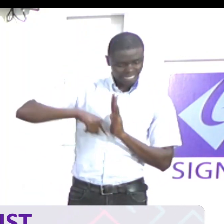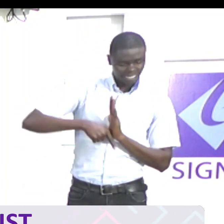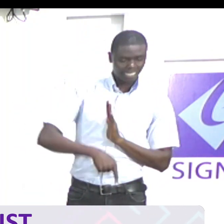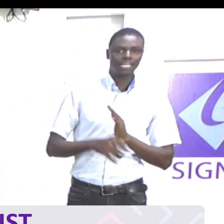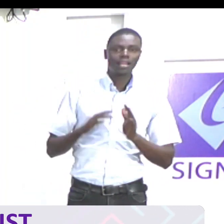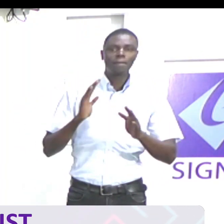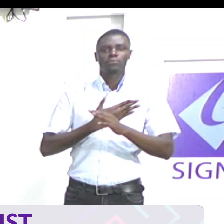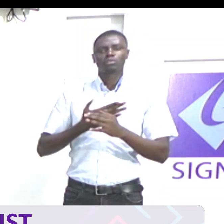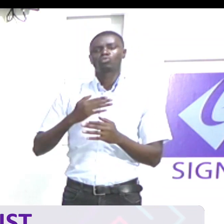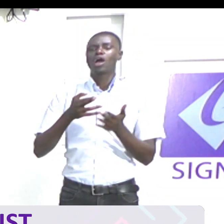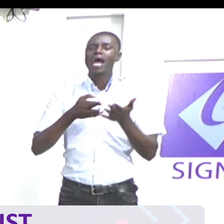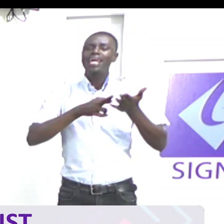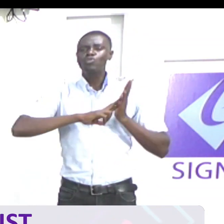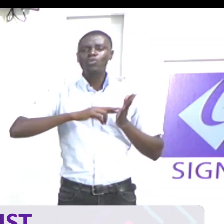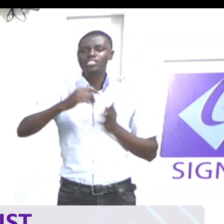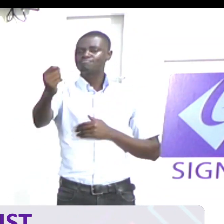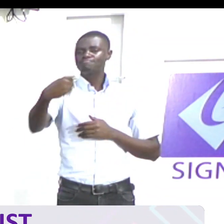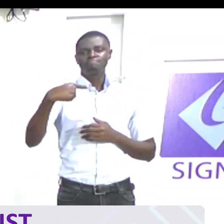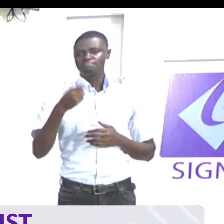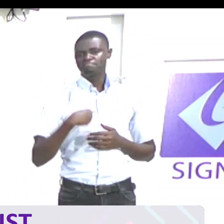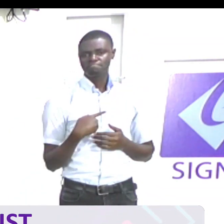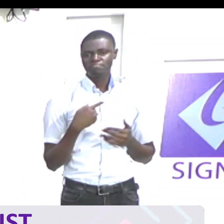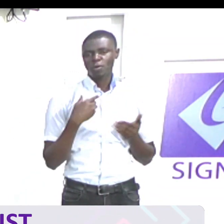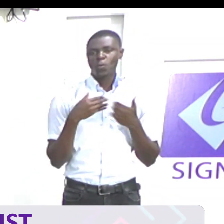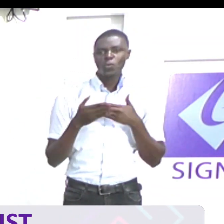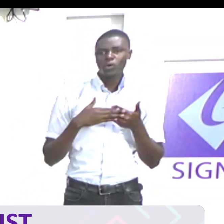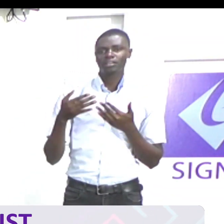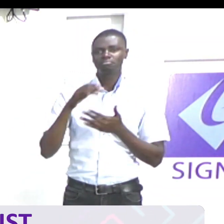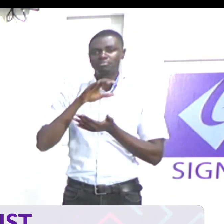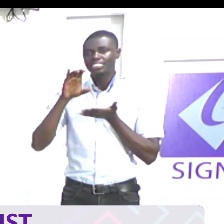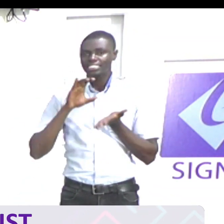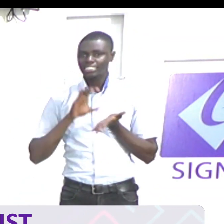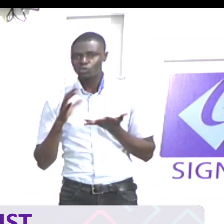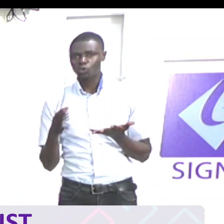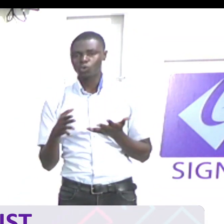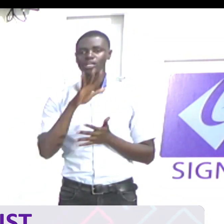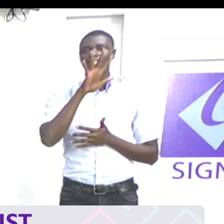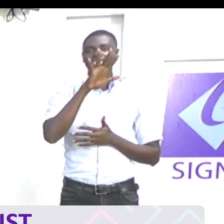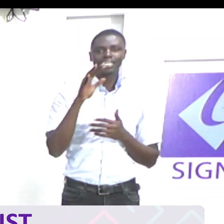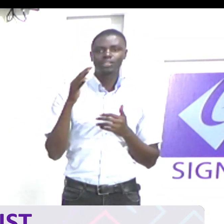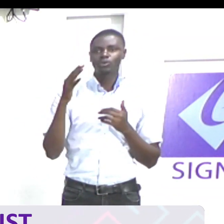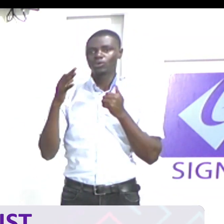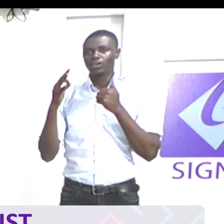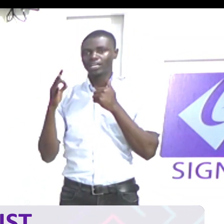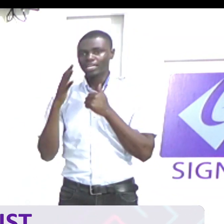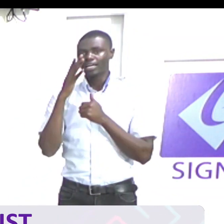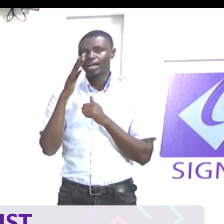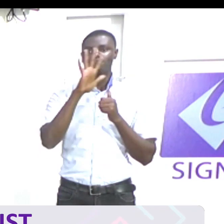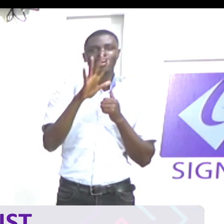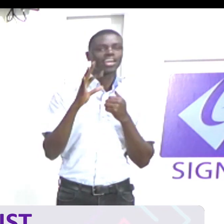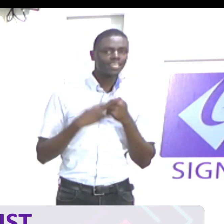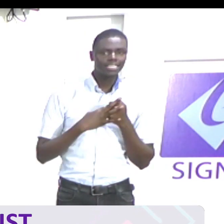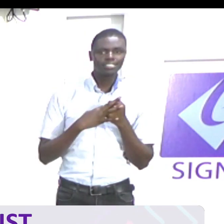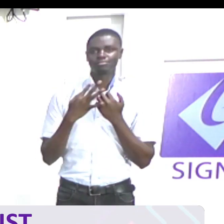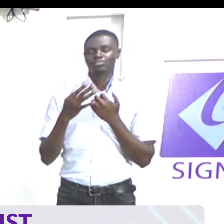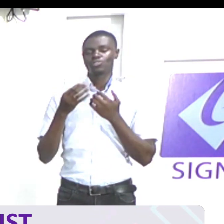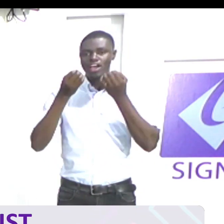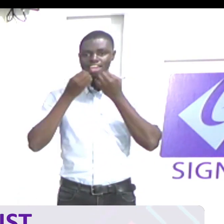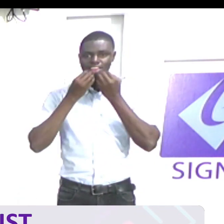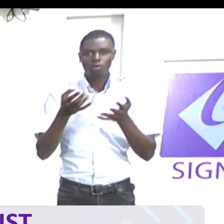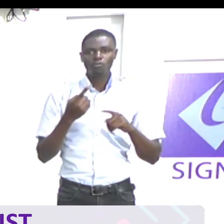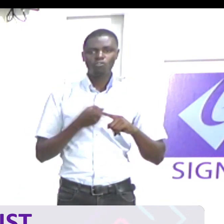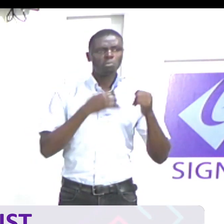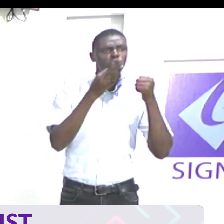Turushe ba request pale na kusikizana. Is it Central C? Is it vijana barubaru 5-8? Toka vijana Kibera pale tuambia